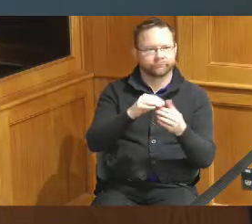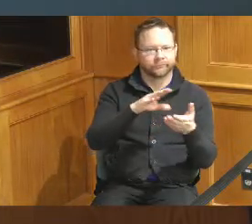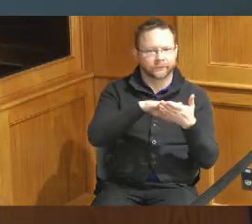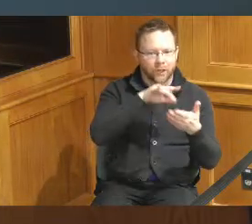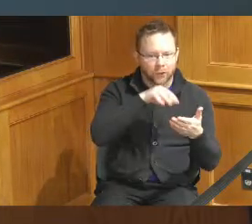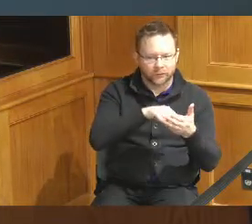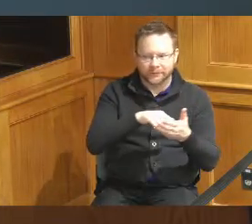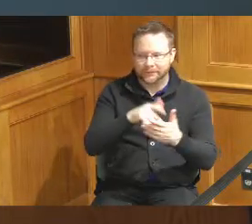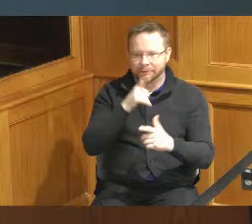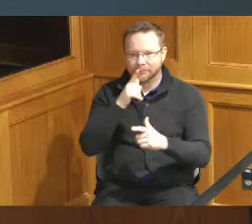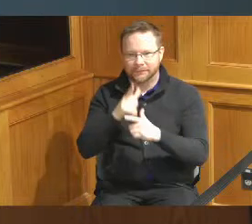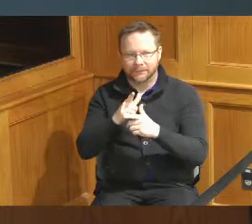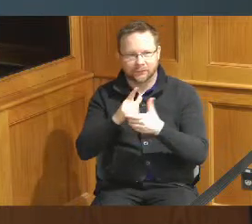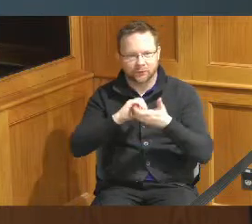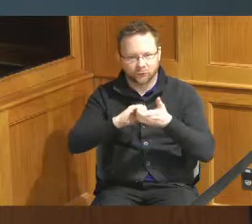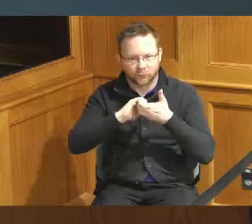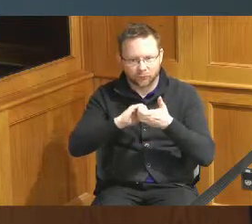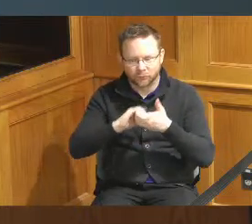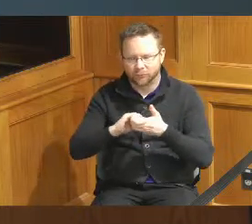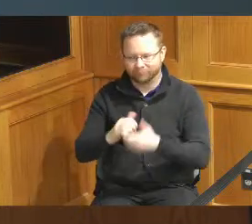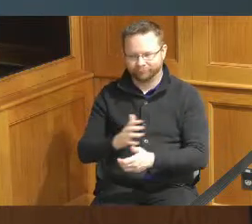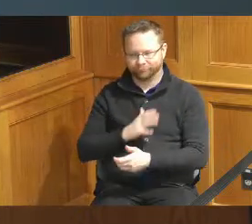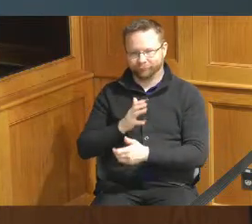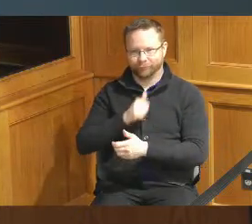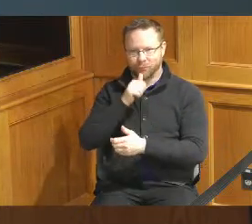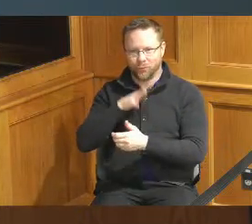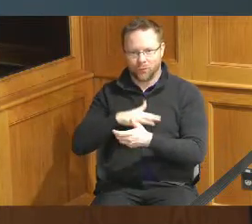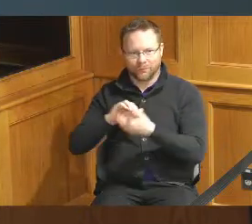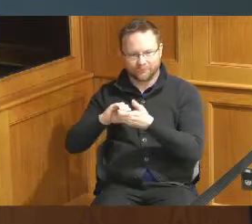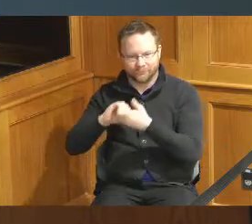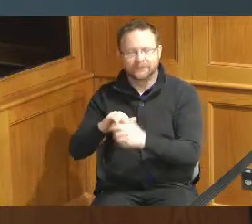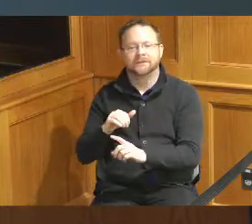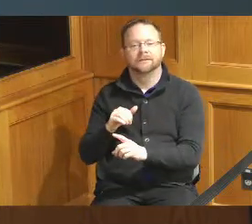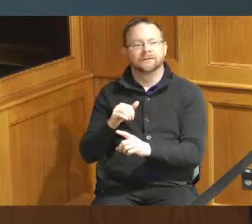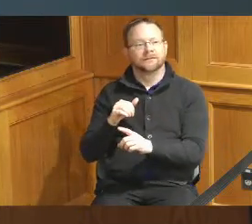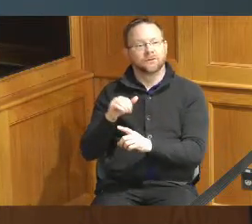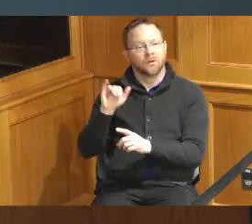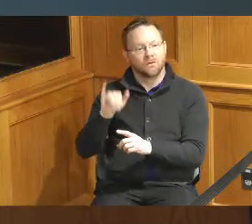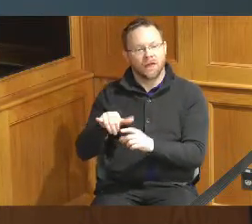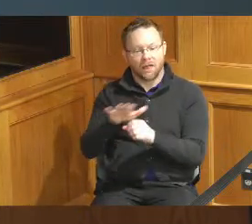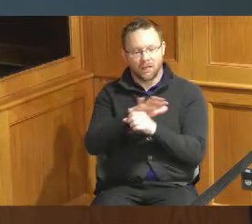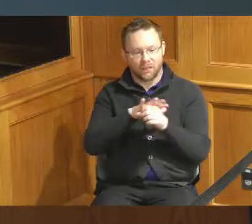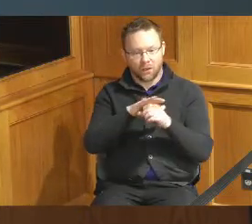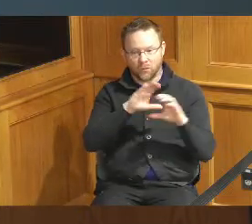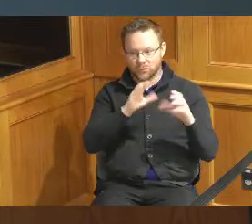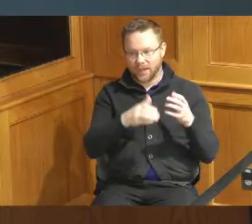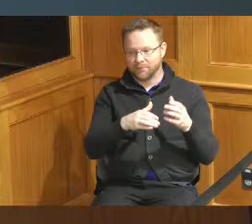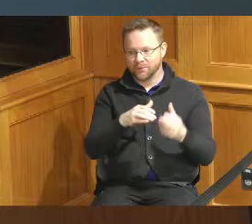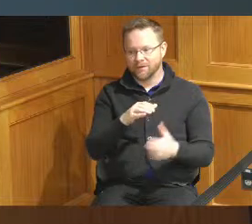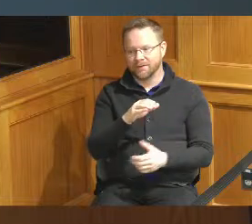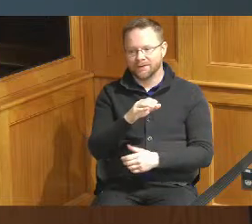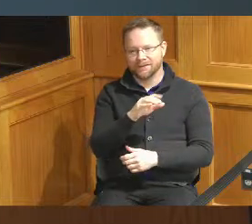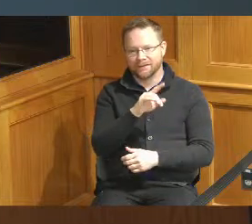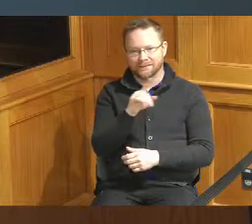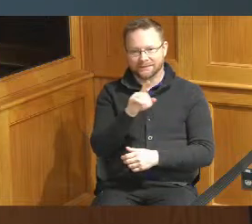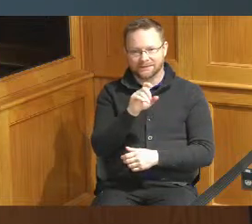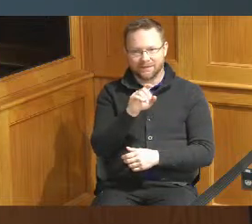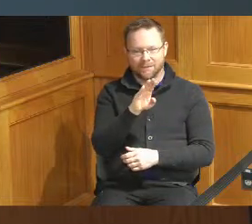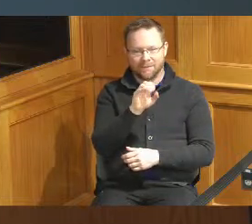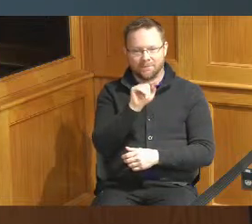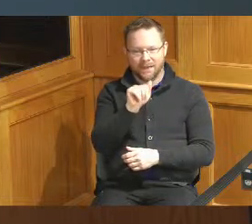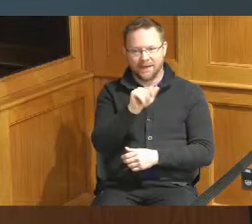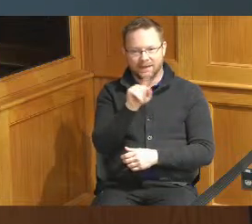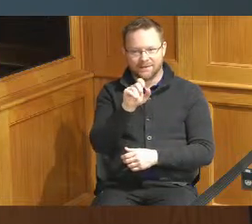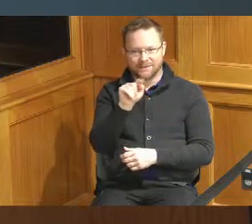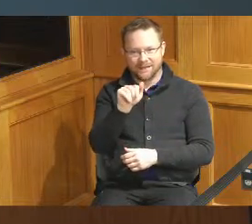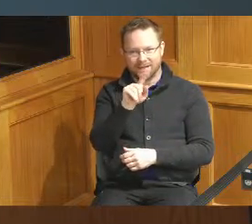finer womanhood. Whereas Zeta Phi Beta Sorority Incorporated, local chapter Beta Zeta Zeta, was